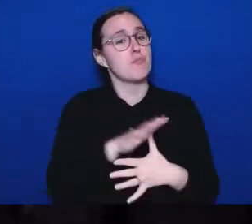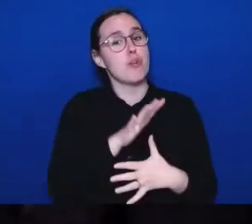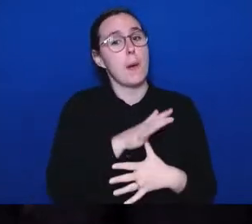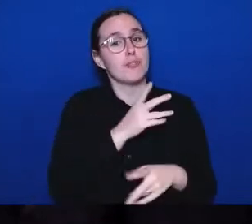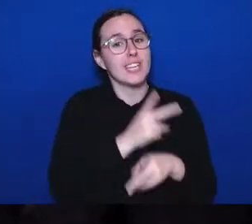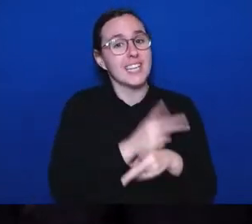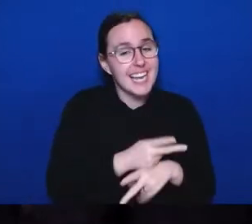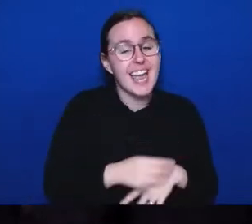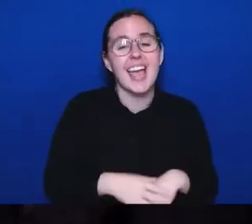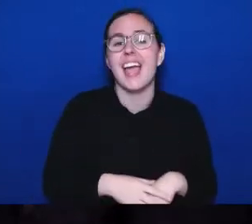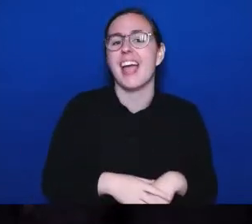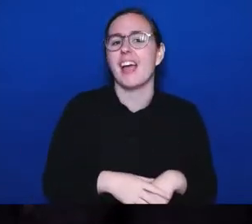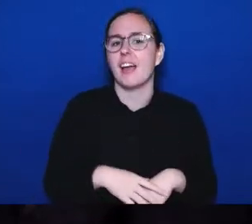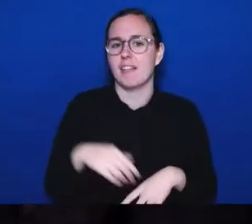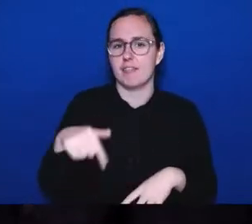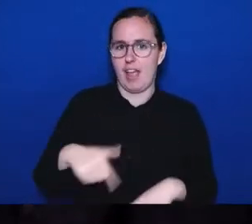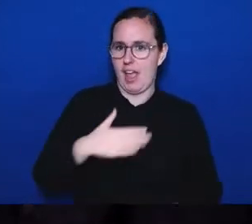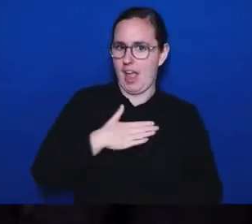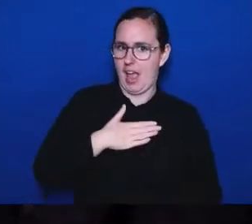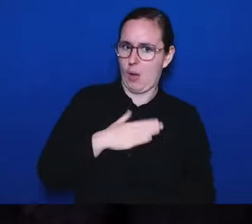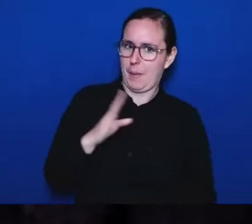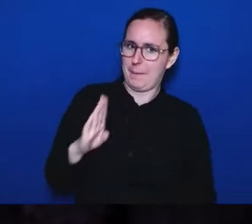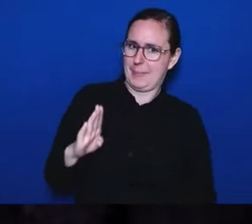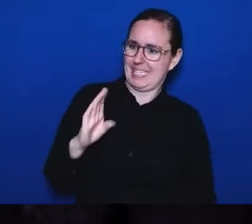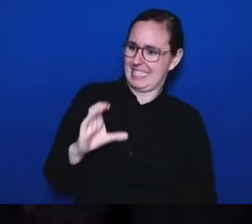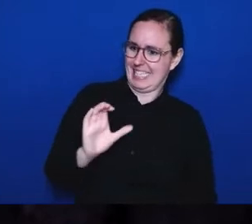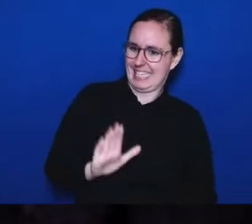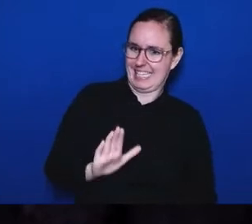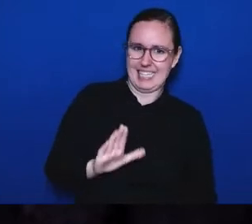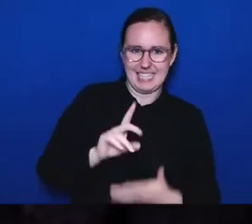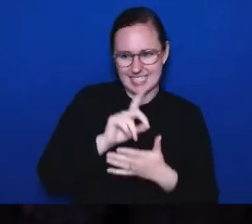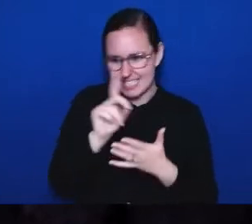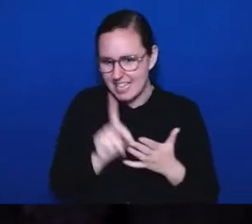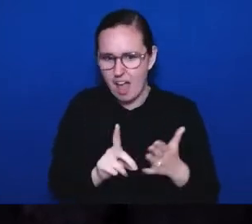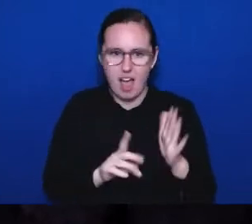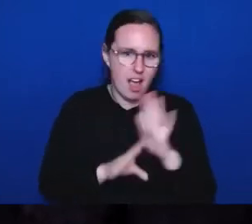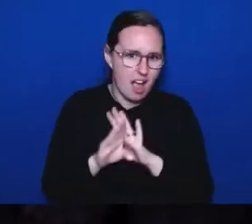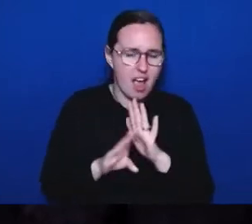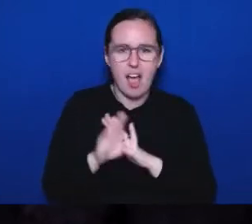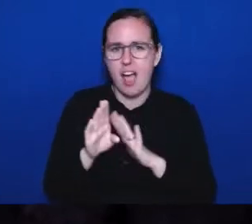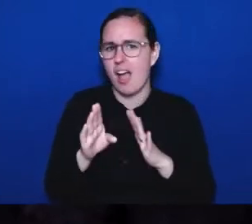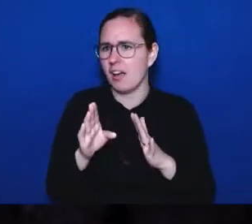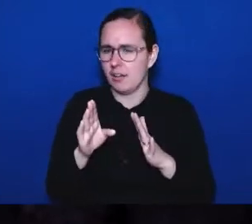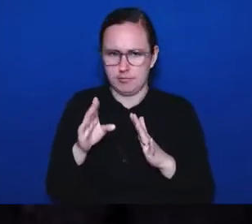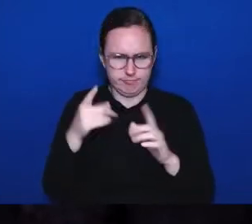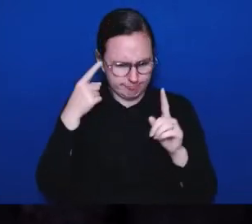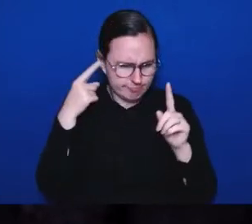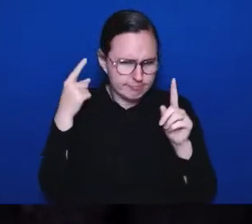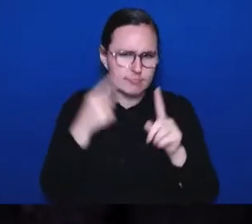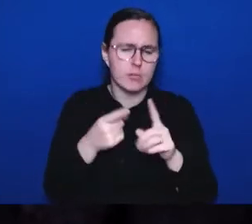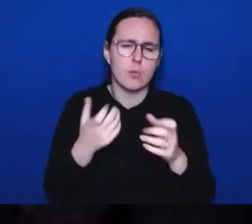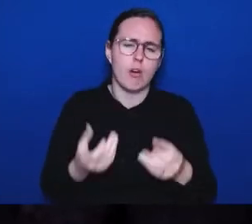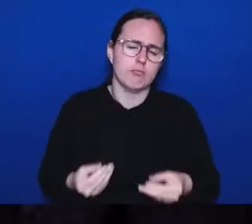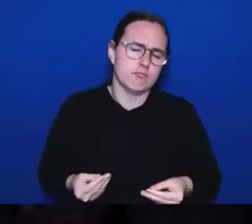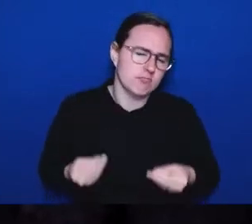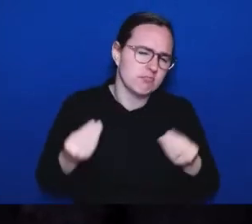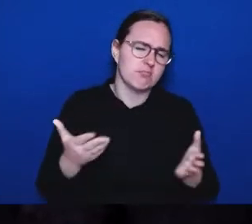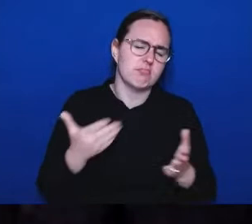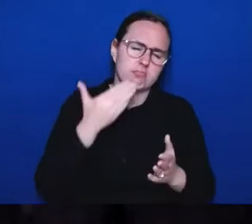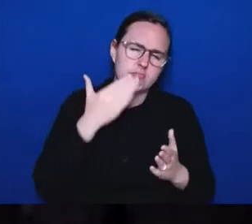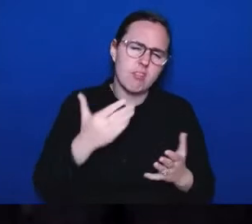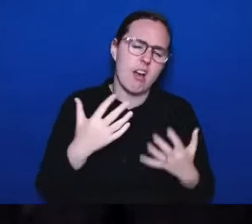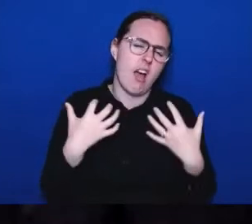21st century in this province to be evidence, to be able to be a reputable healthcare system that provides the needs for all